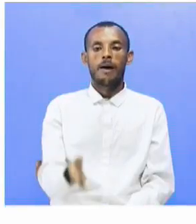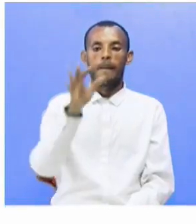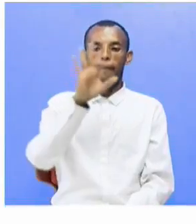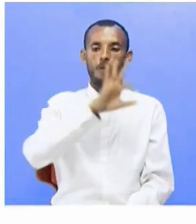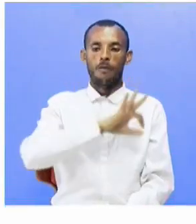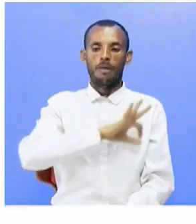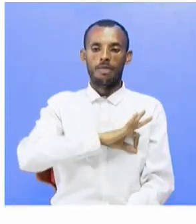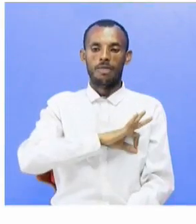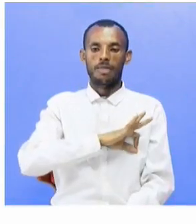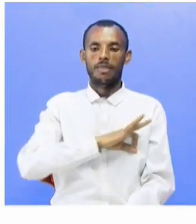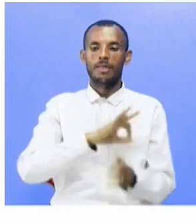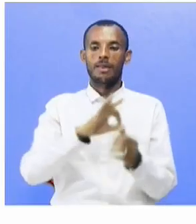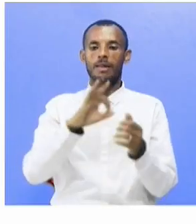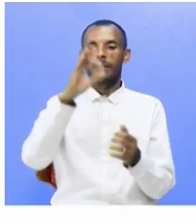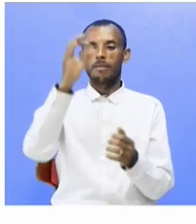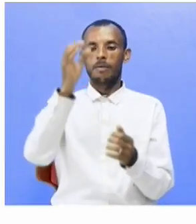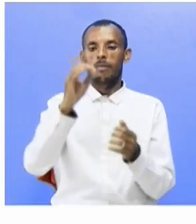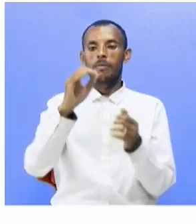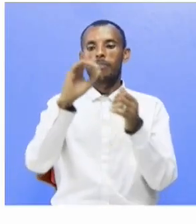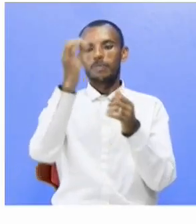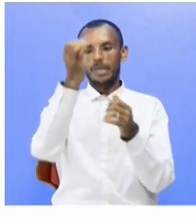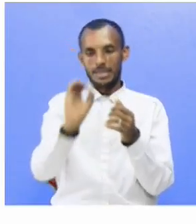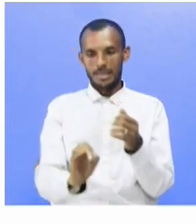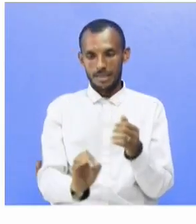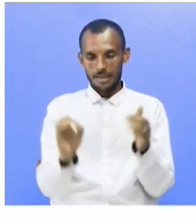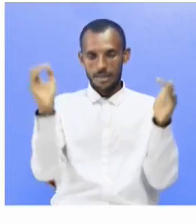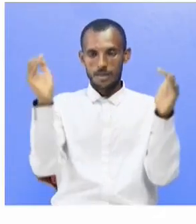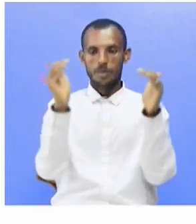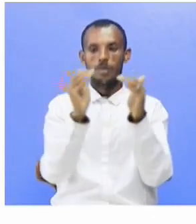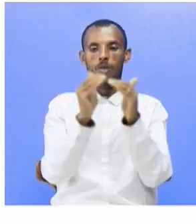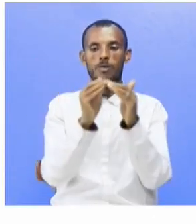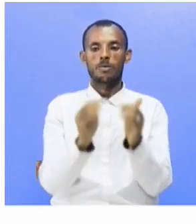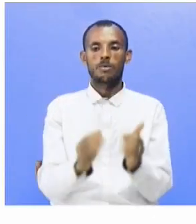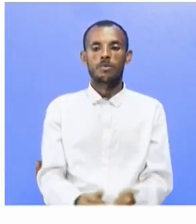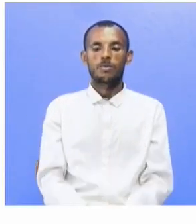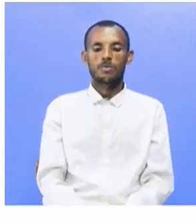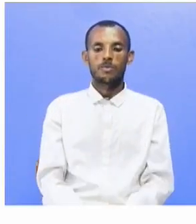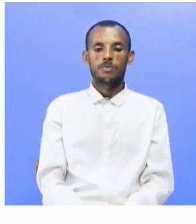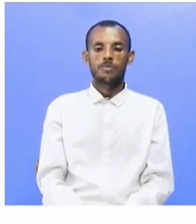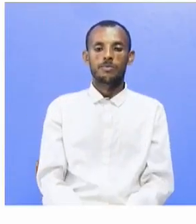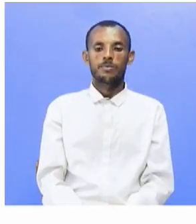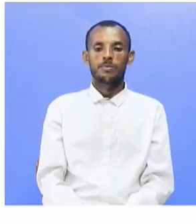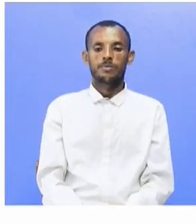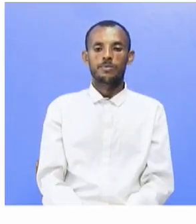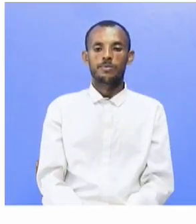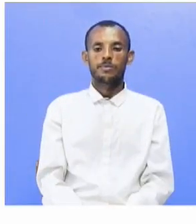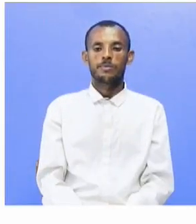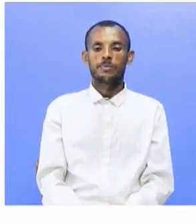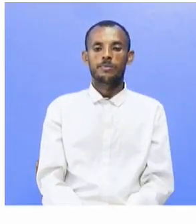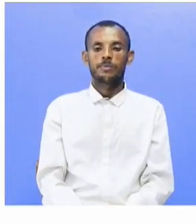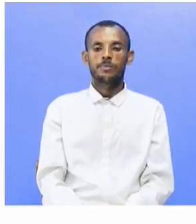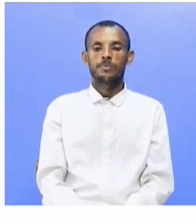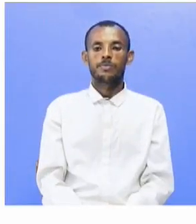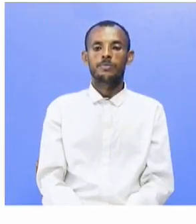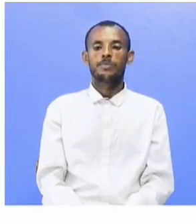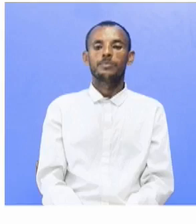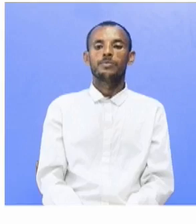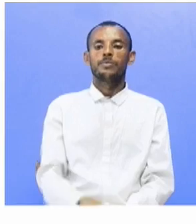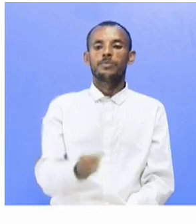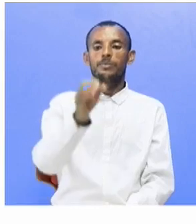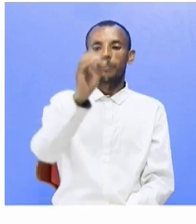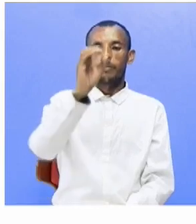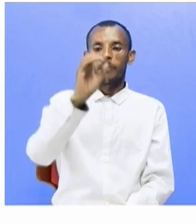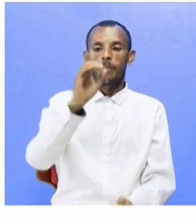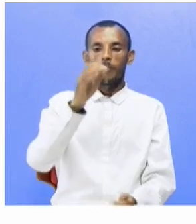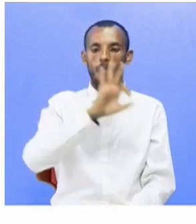profit percent is equal to this